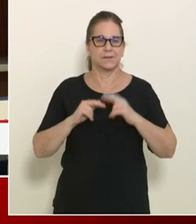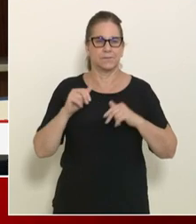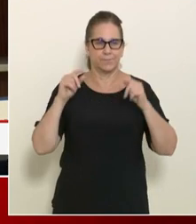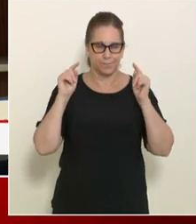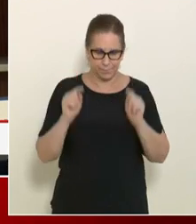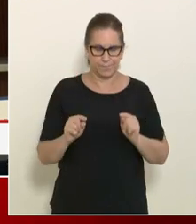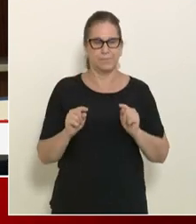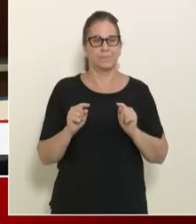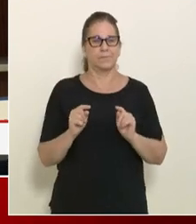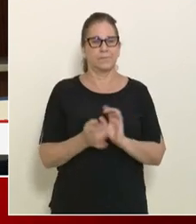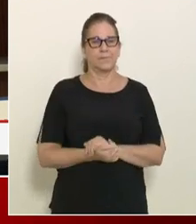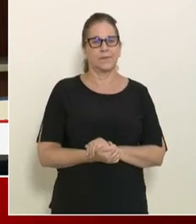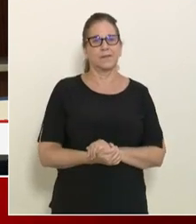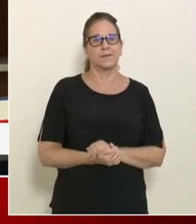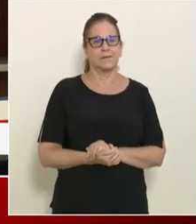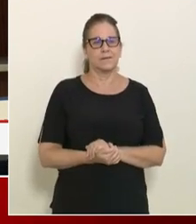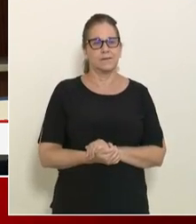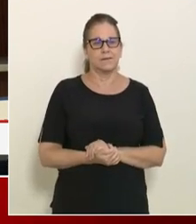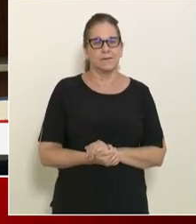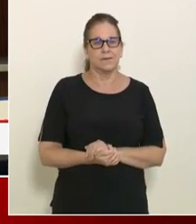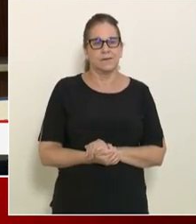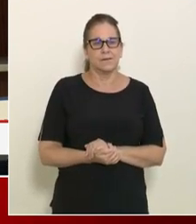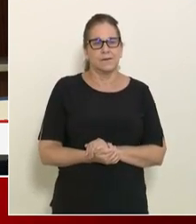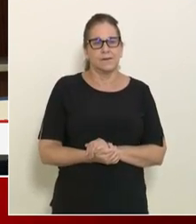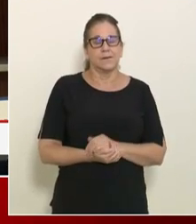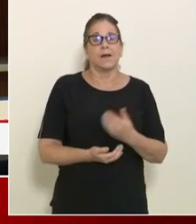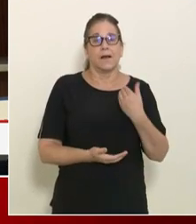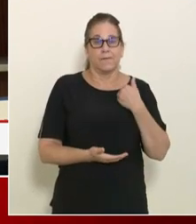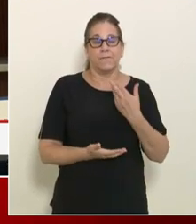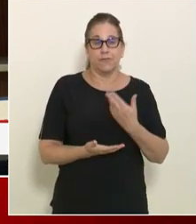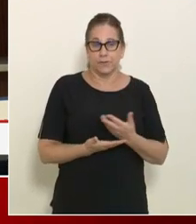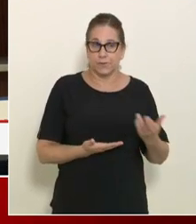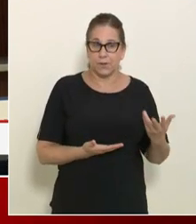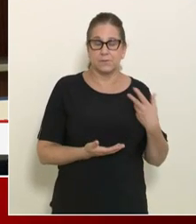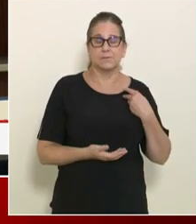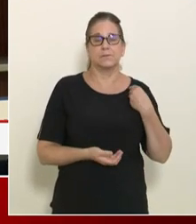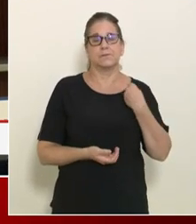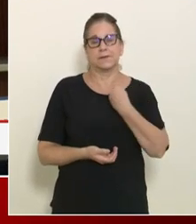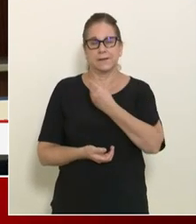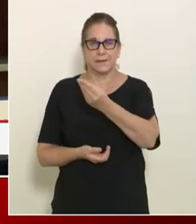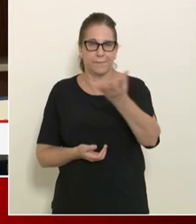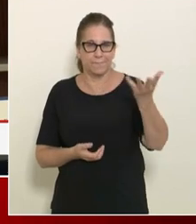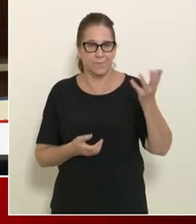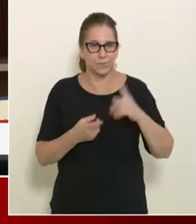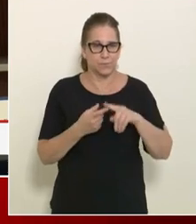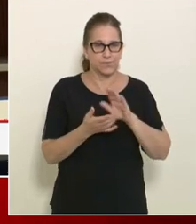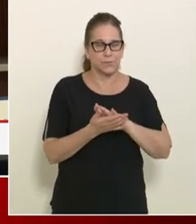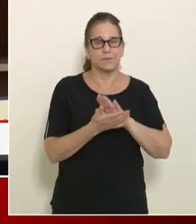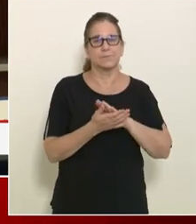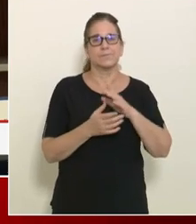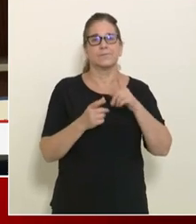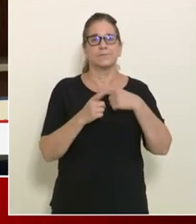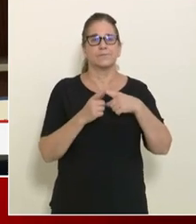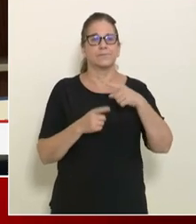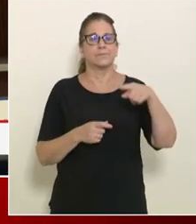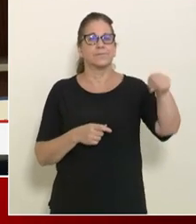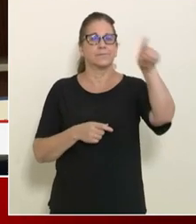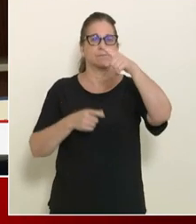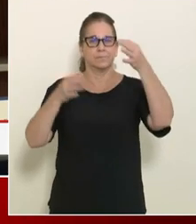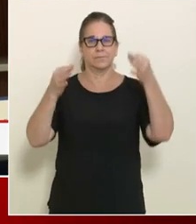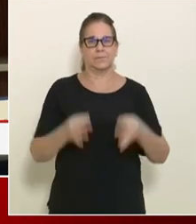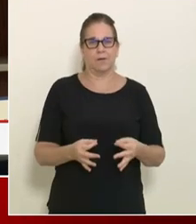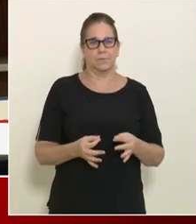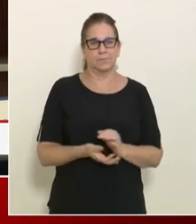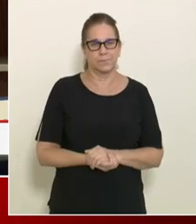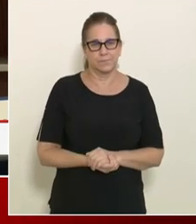provide our infant and toddler care for those providers that are in DCPS facilities that serve those